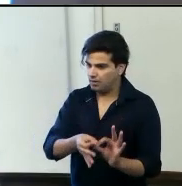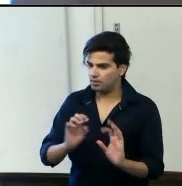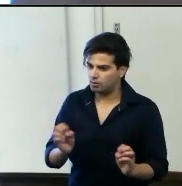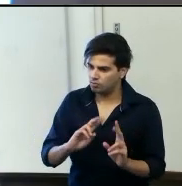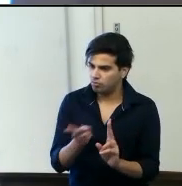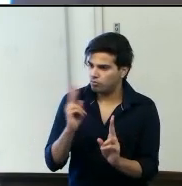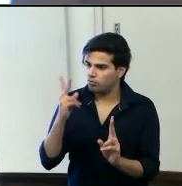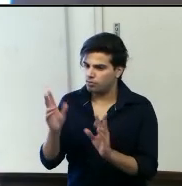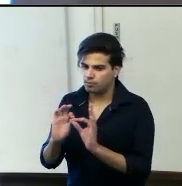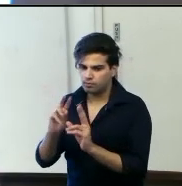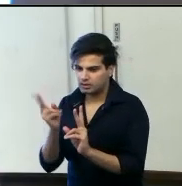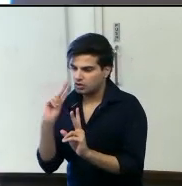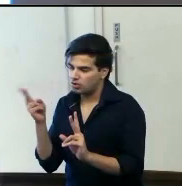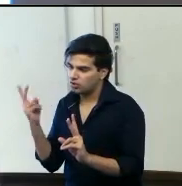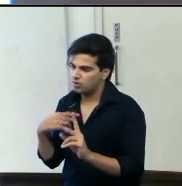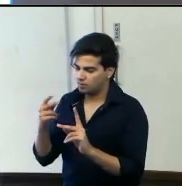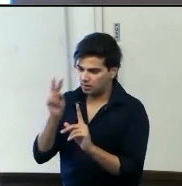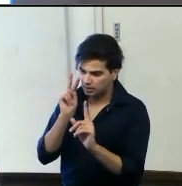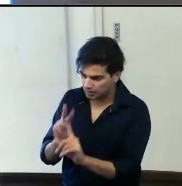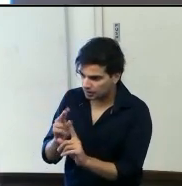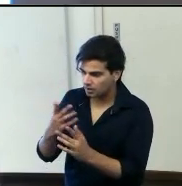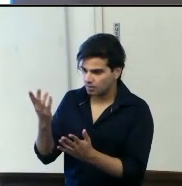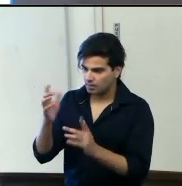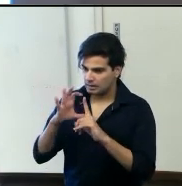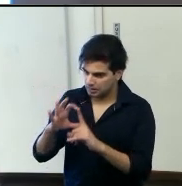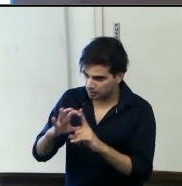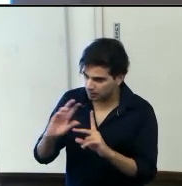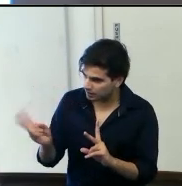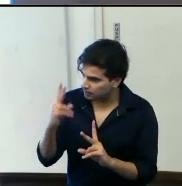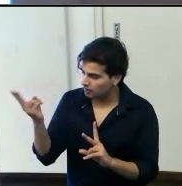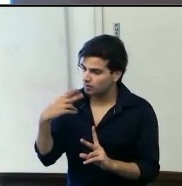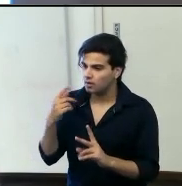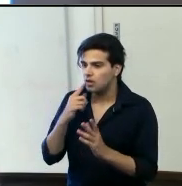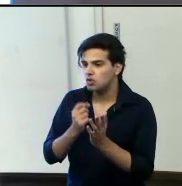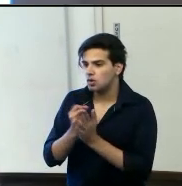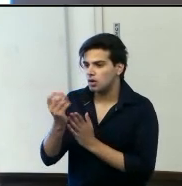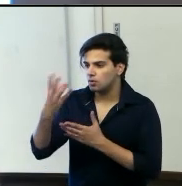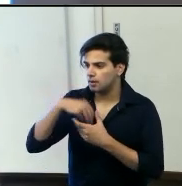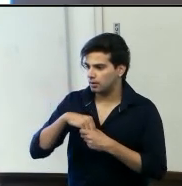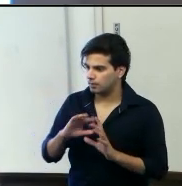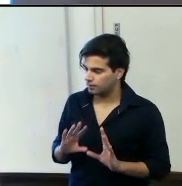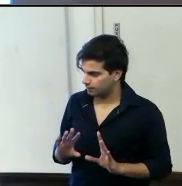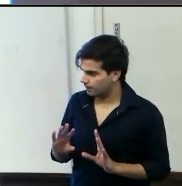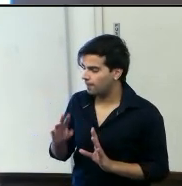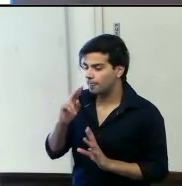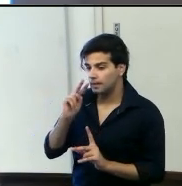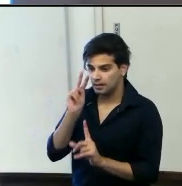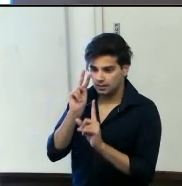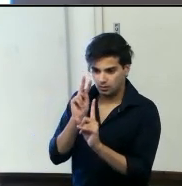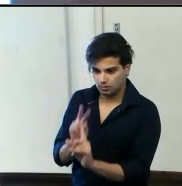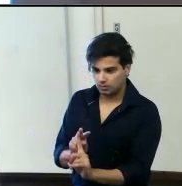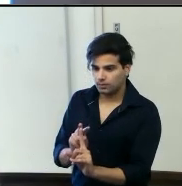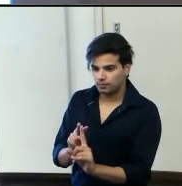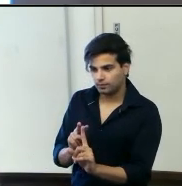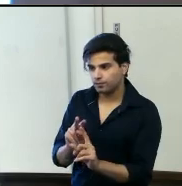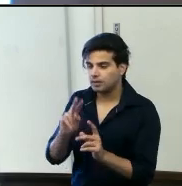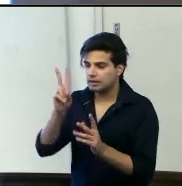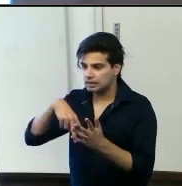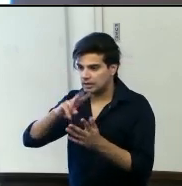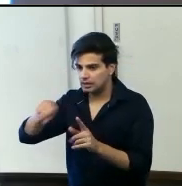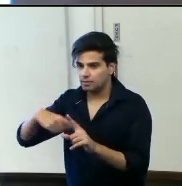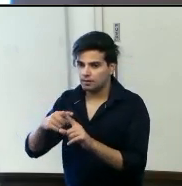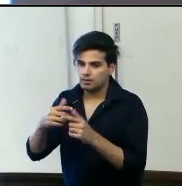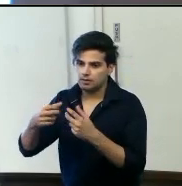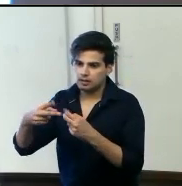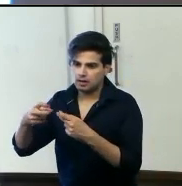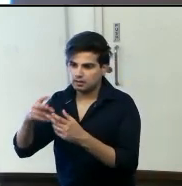from different kind of readings of different disciplines, which I try to bring in the work. So in that sense, there is always this reading and text